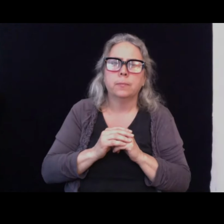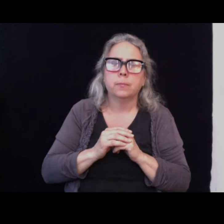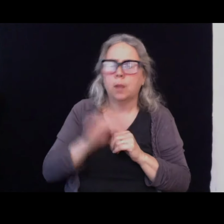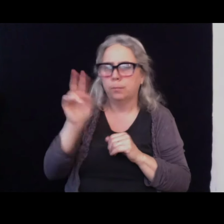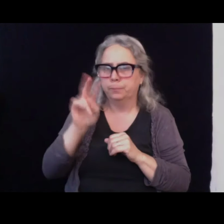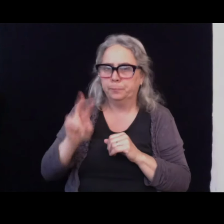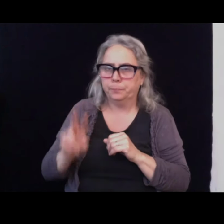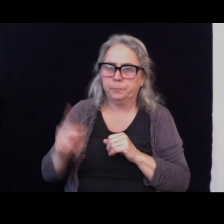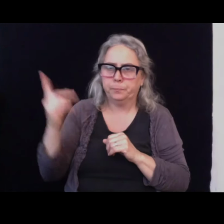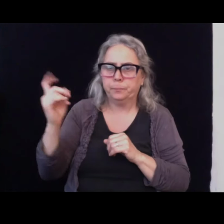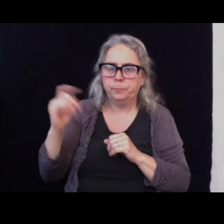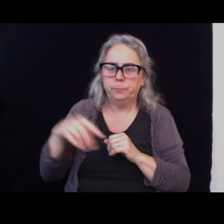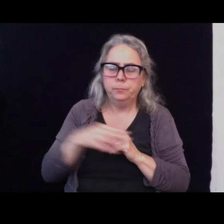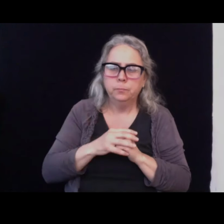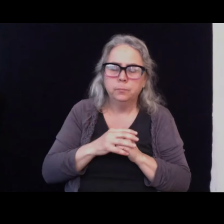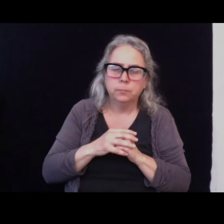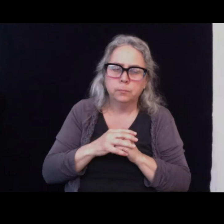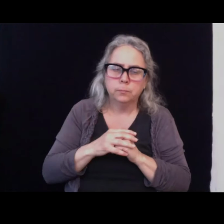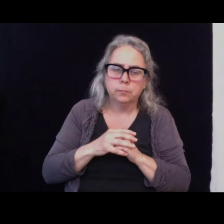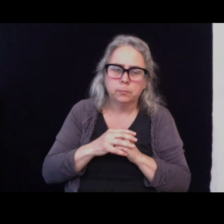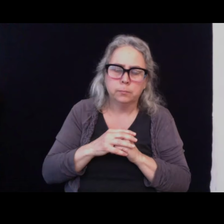Connection.